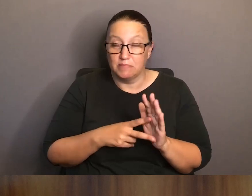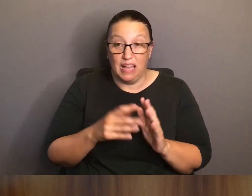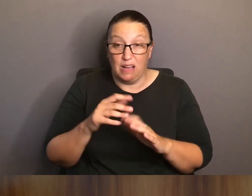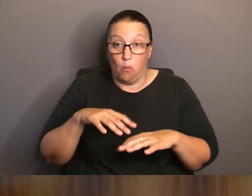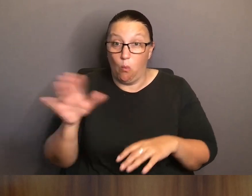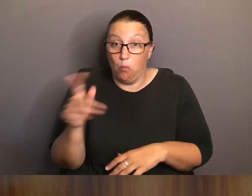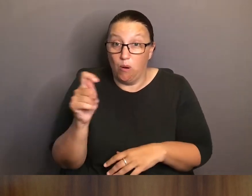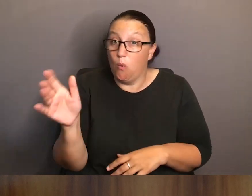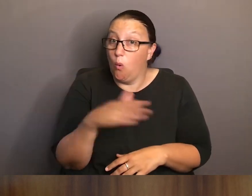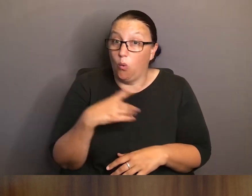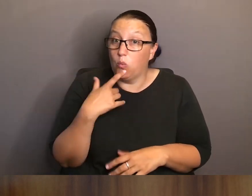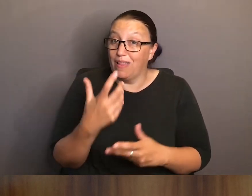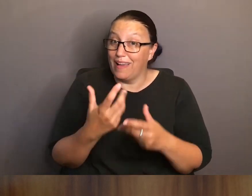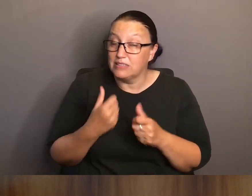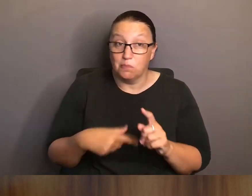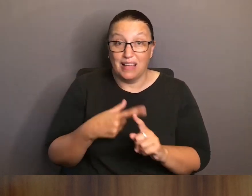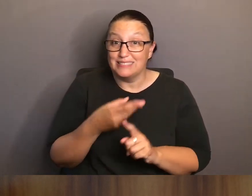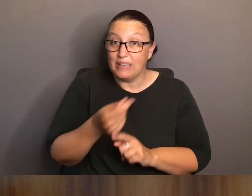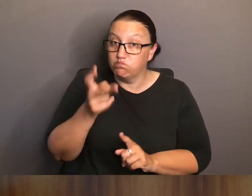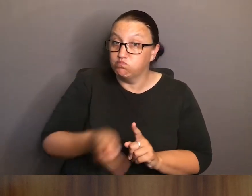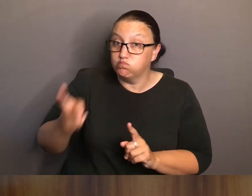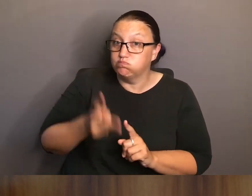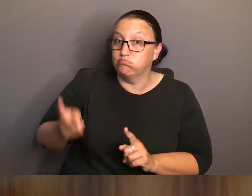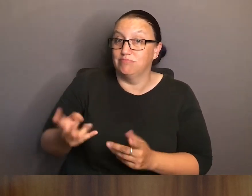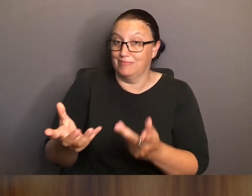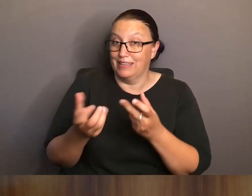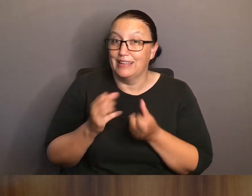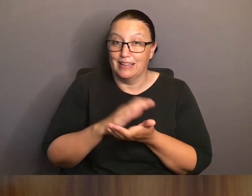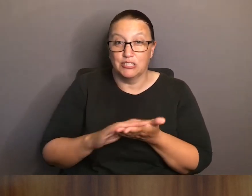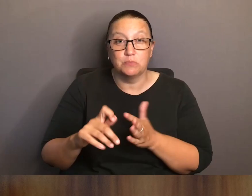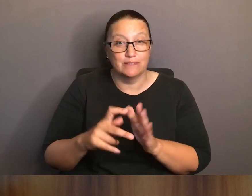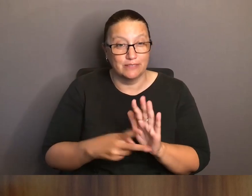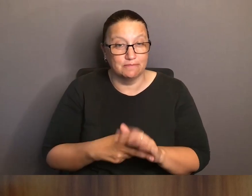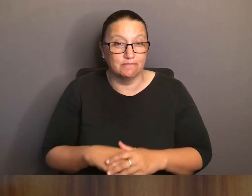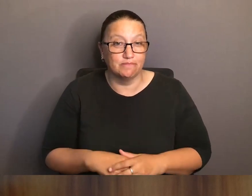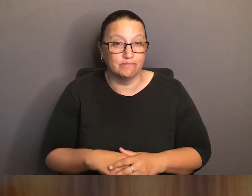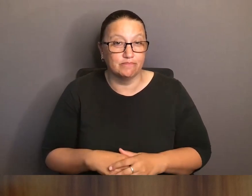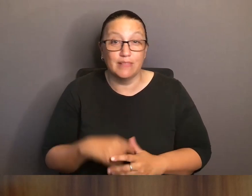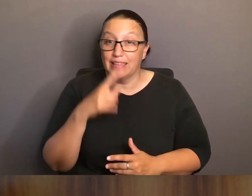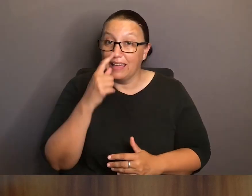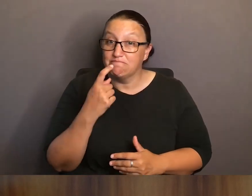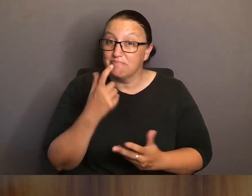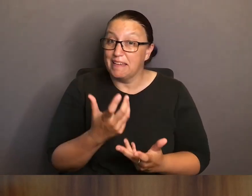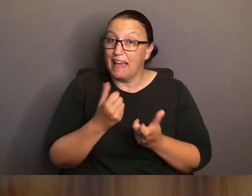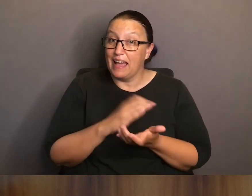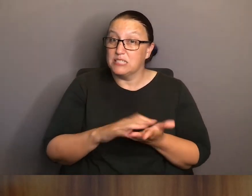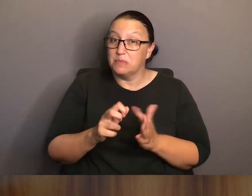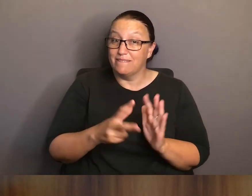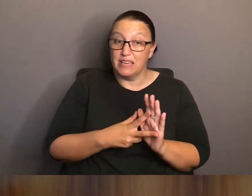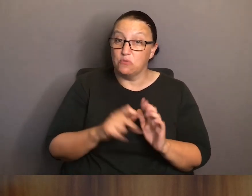repeatedly infected. It can also lie dormant in your body with no symptoms from a couple of months to a